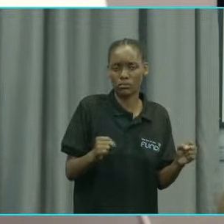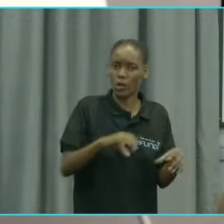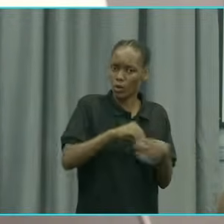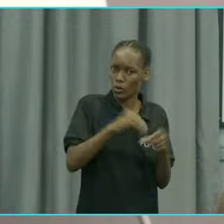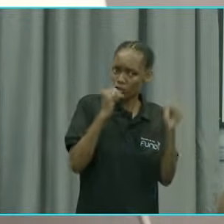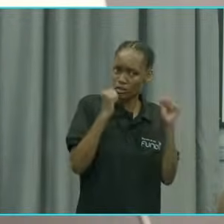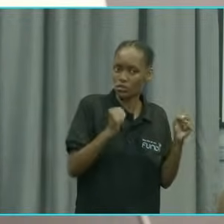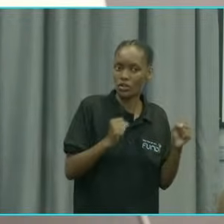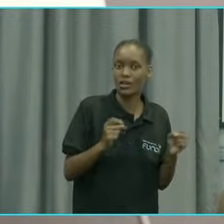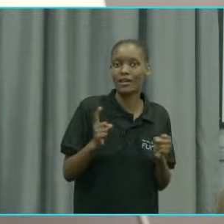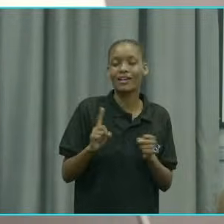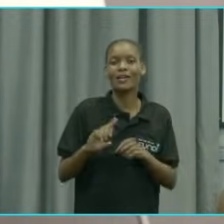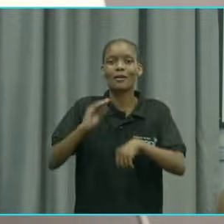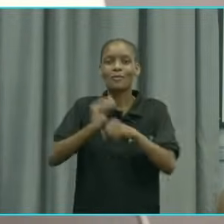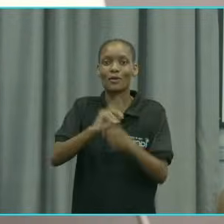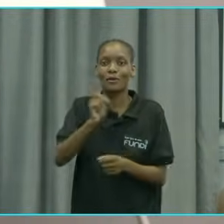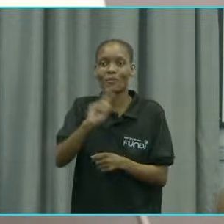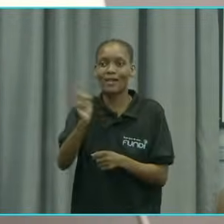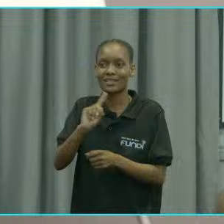is methodology.